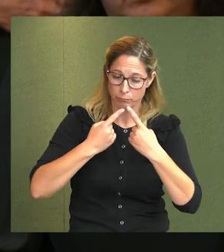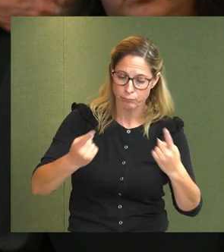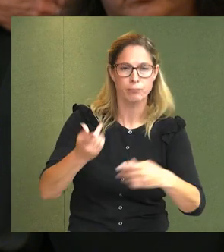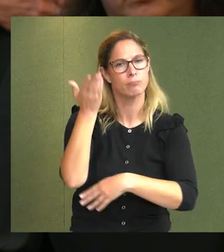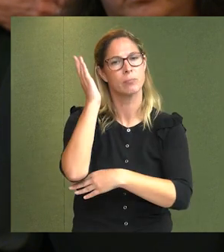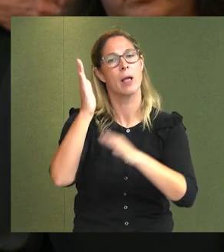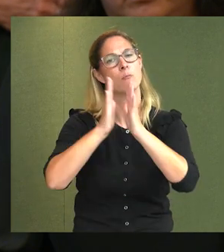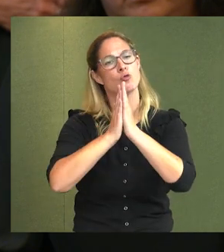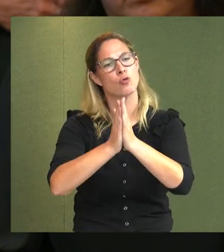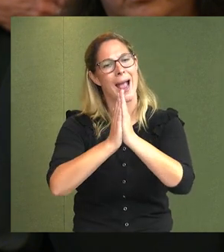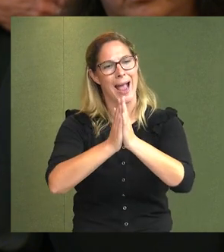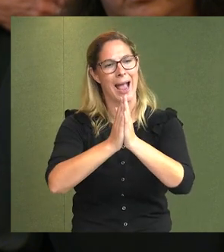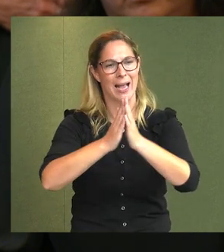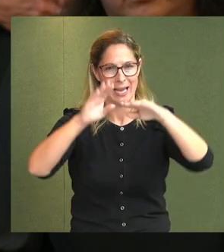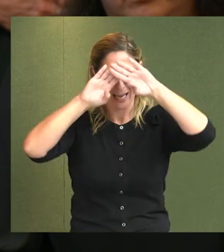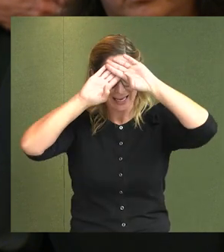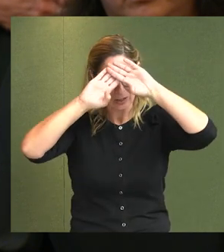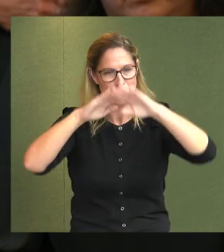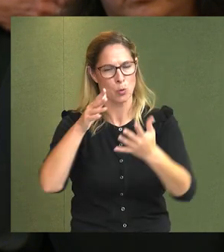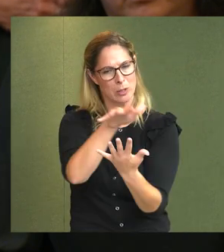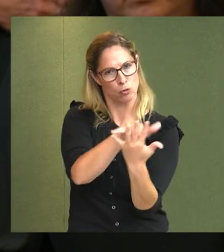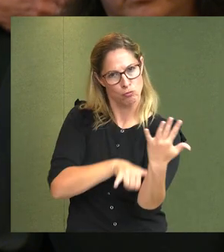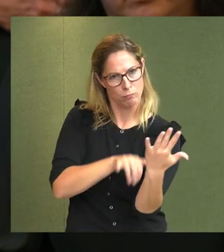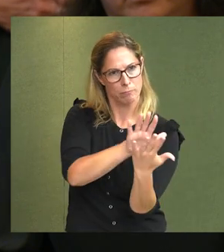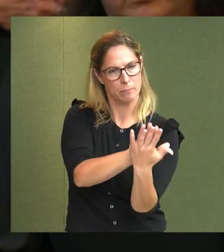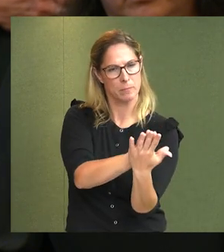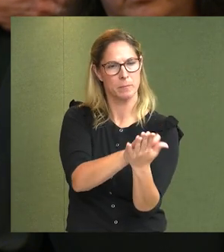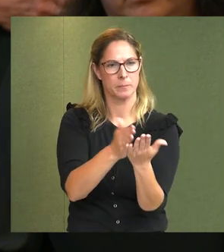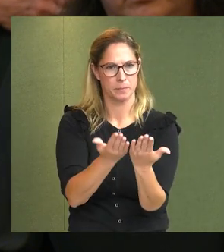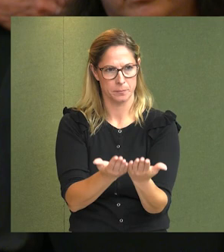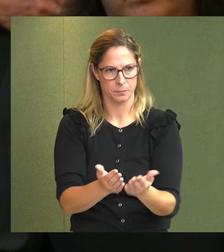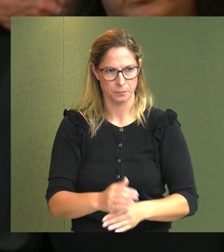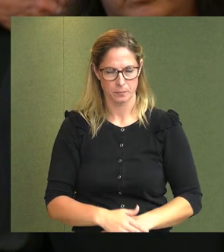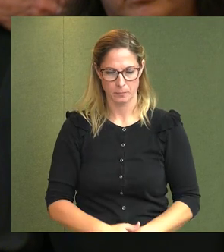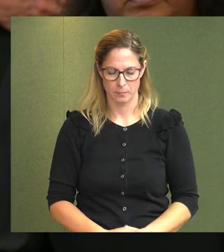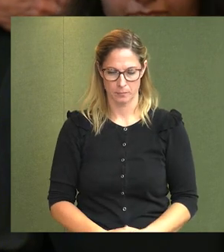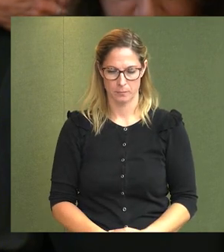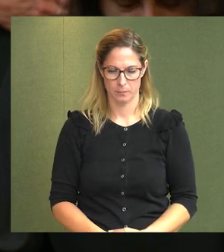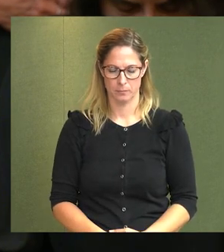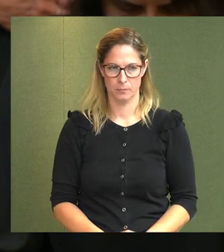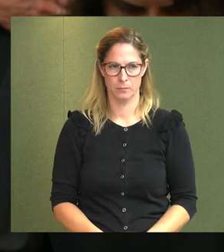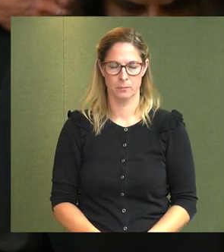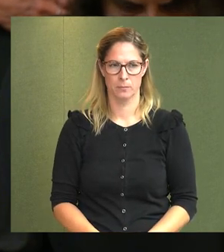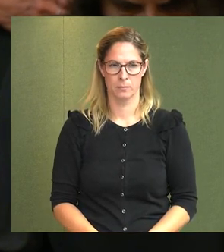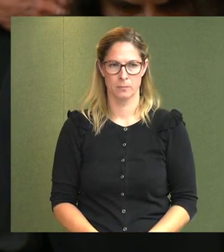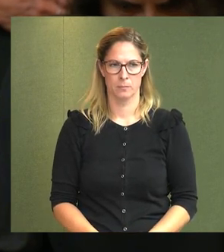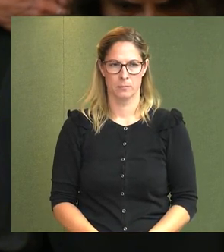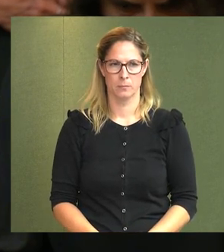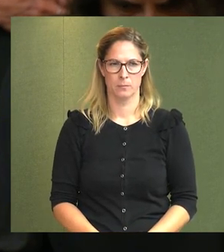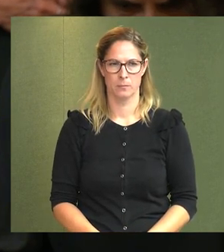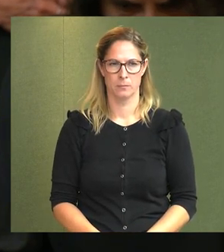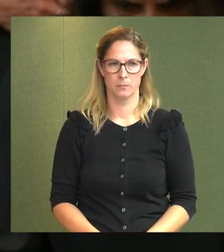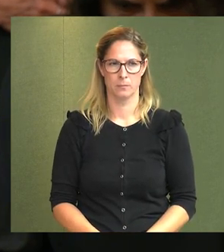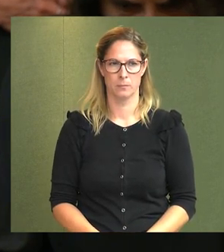Upanishad. Om Astoma Sadgame Tamsoma Jyotirgame Mrityuma Amritagame